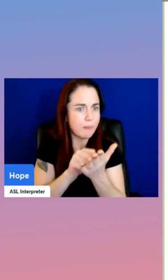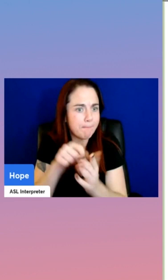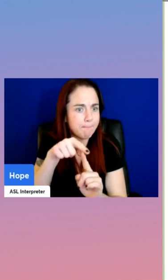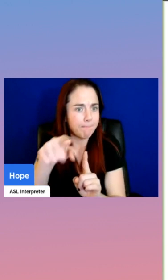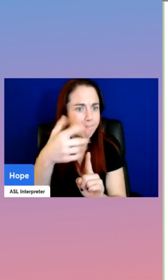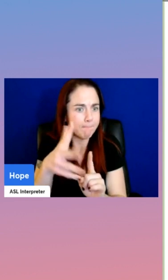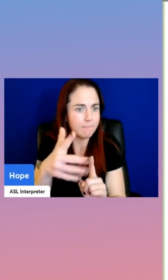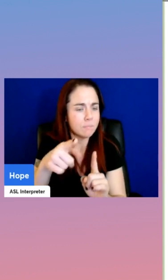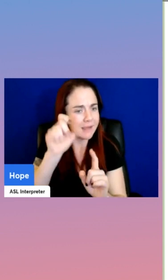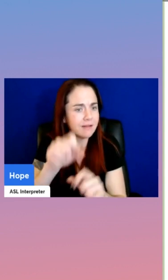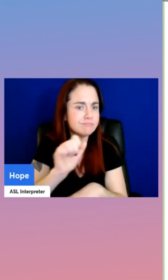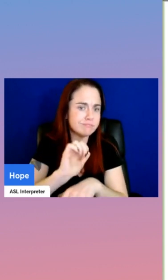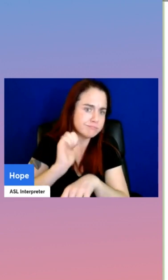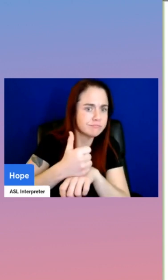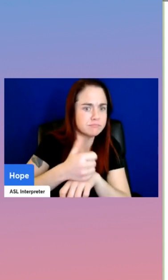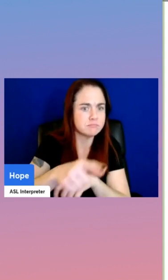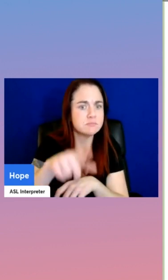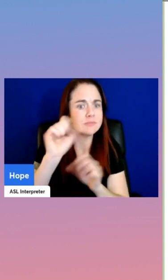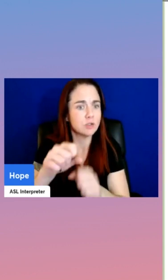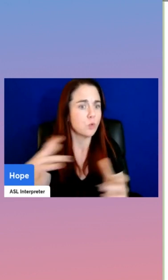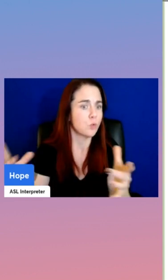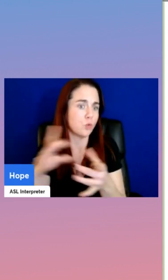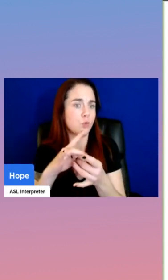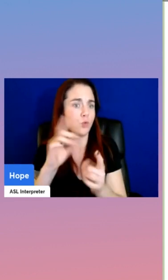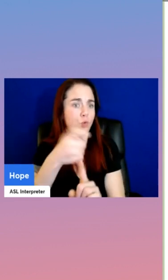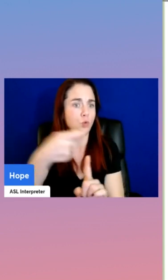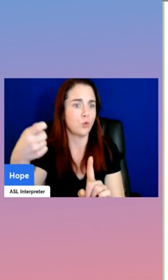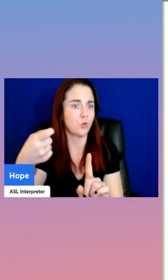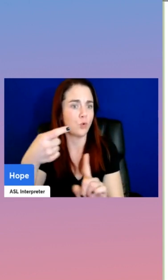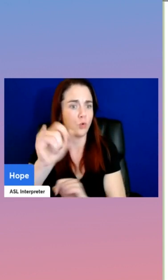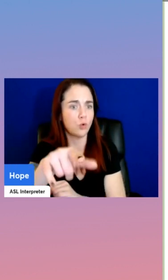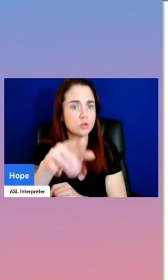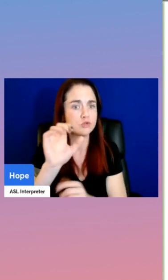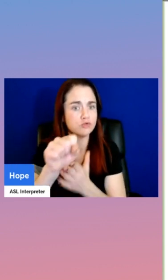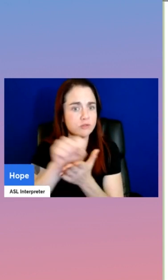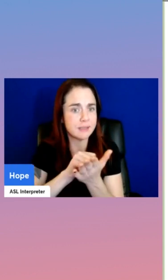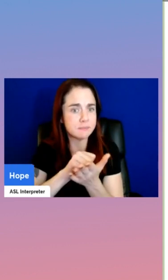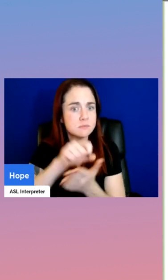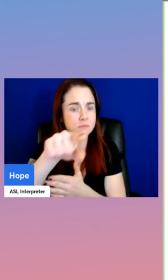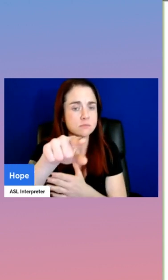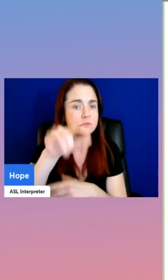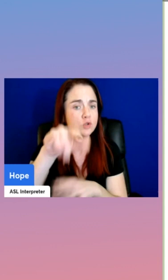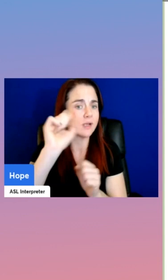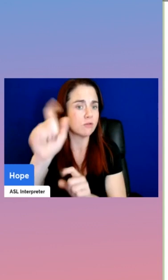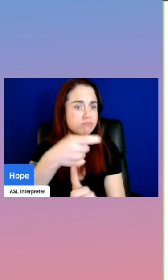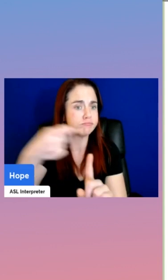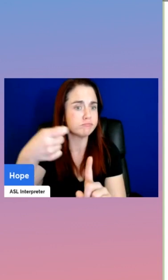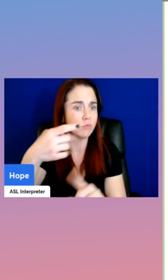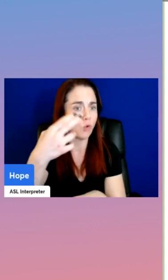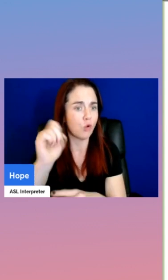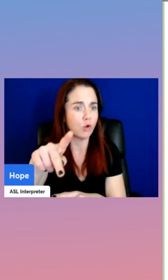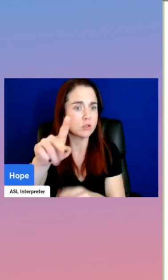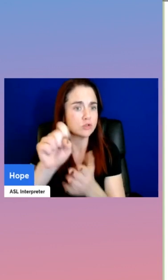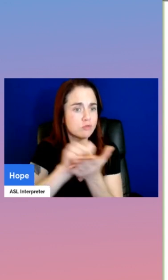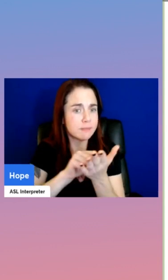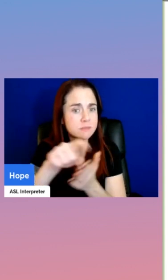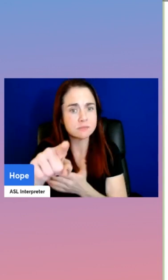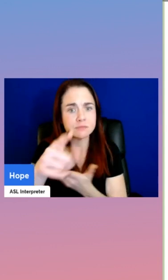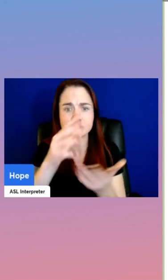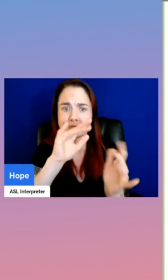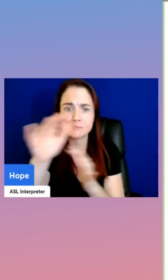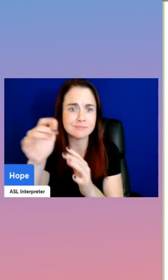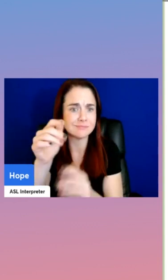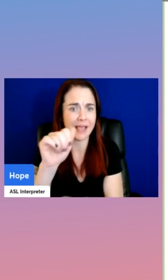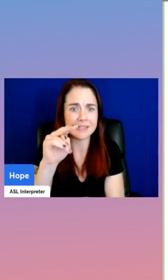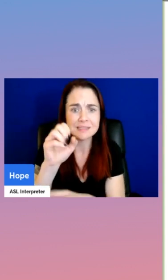implement the hardening. So you can hook shell scripts with the runtime of Packer. You can hook PowerShell scripts or Ansible playbooks, as